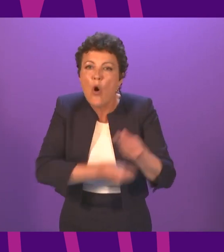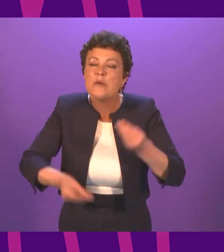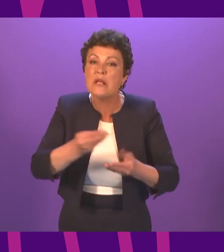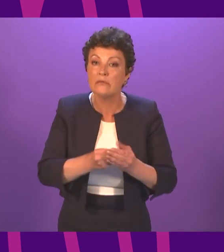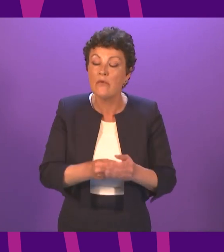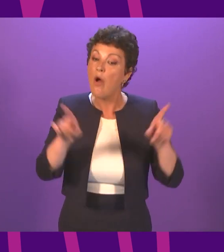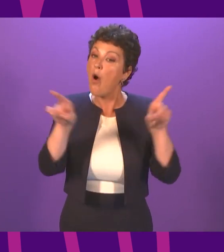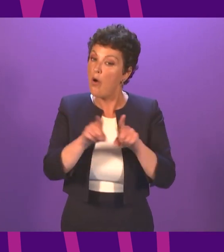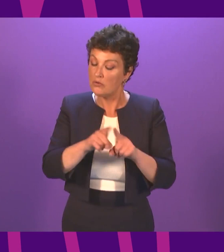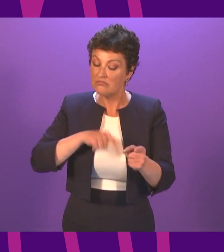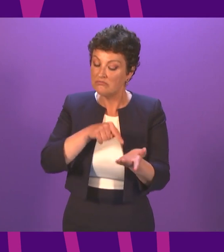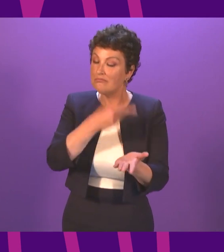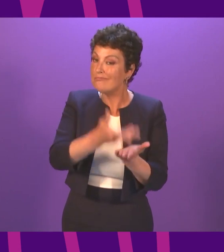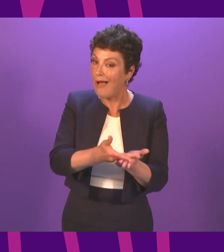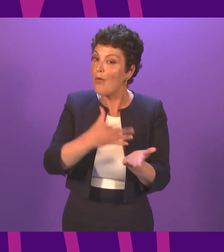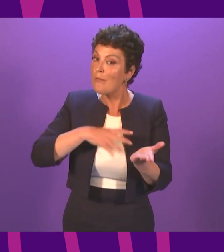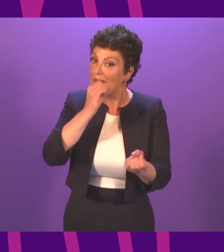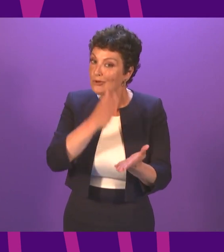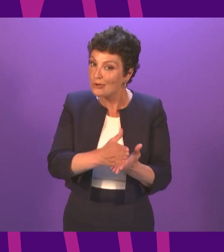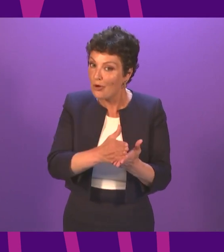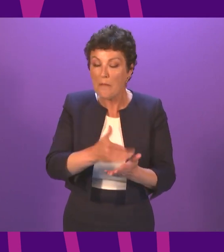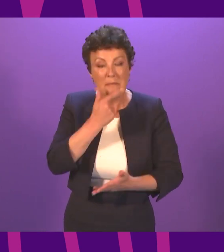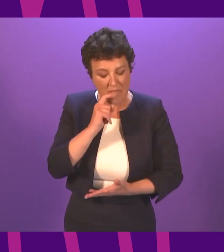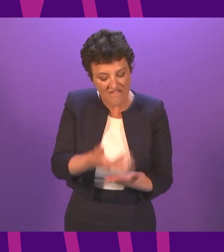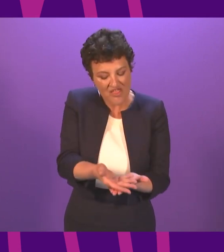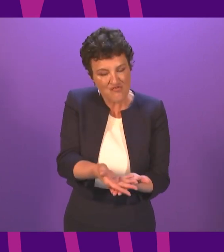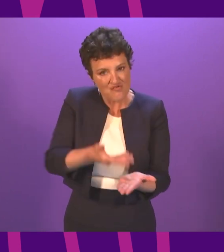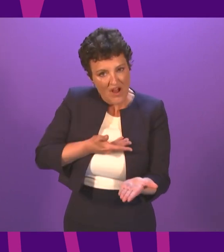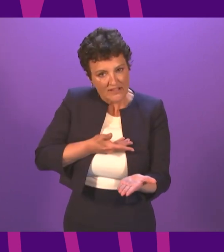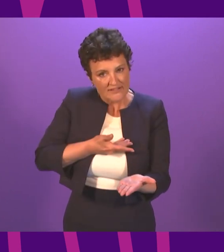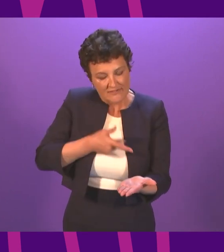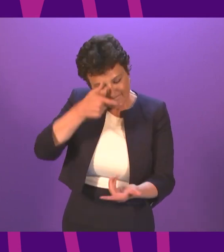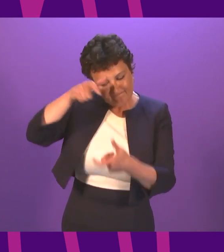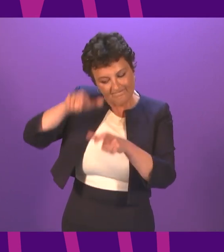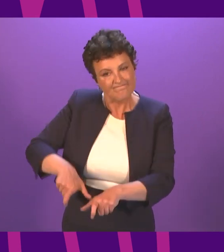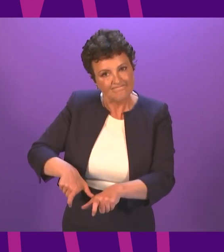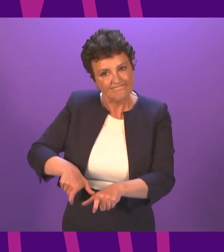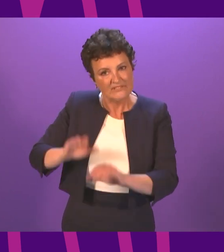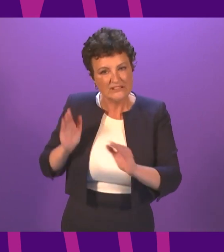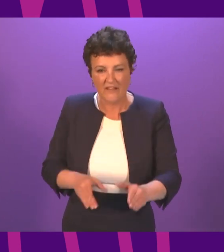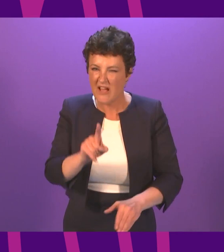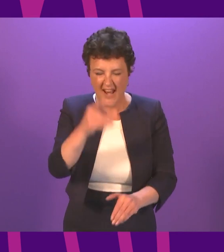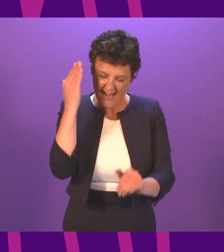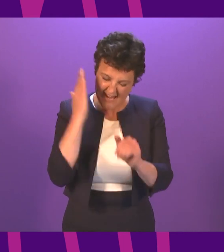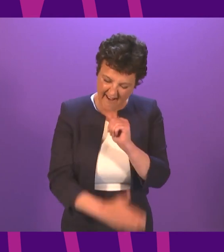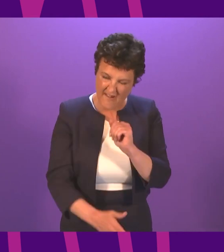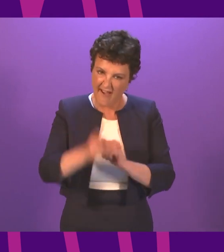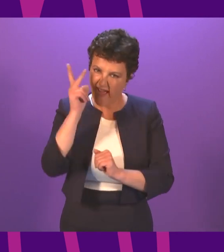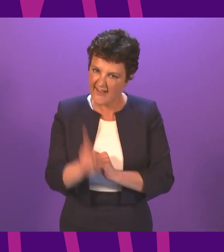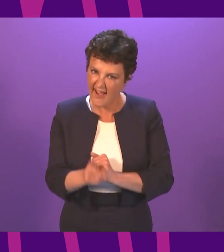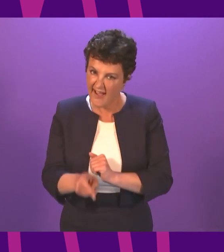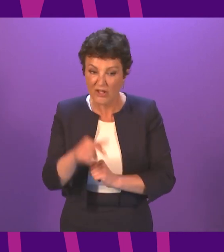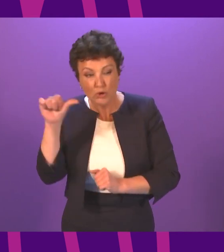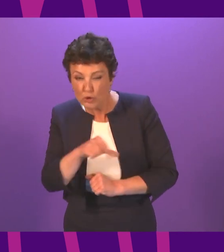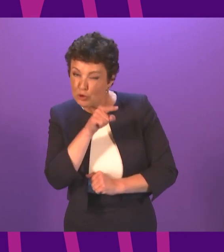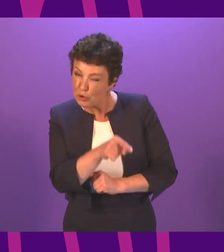access residential rehabilitation services. Presiding Officer, never again can a Scottish First Minister take their eye off the ball as drug deaths in